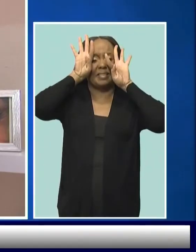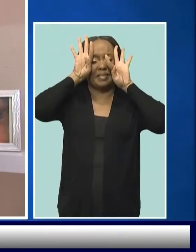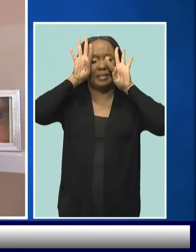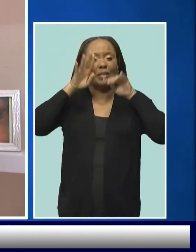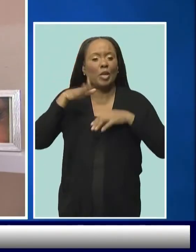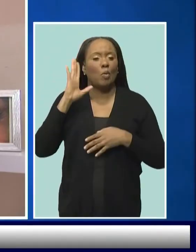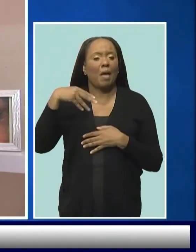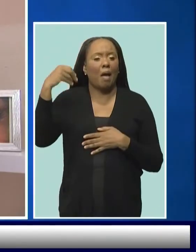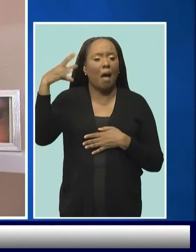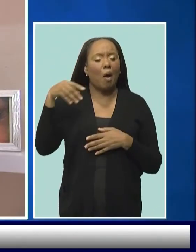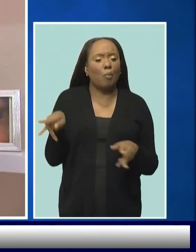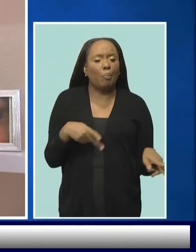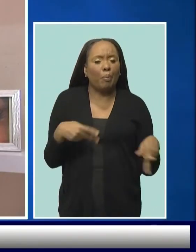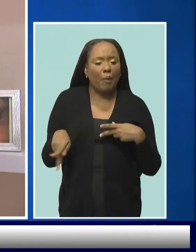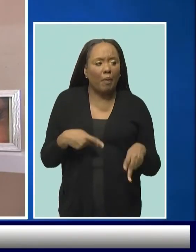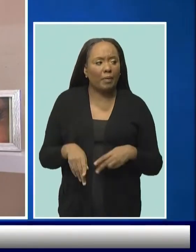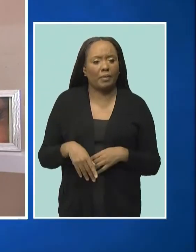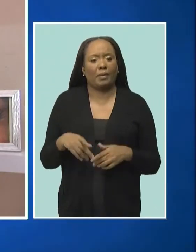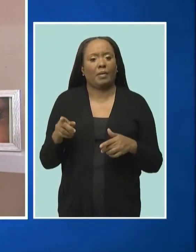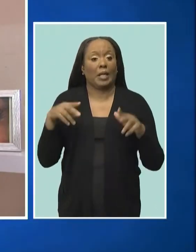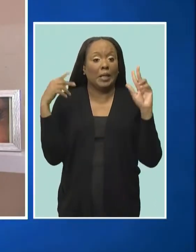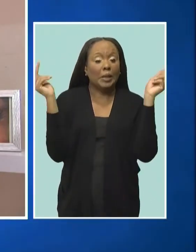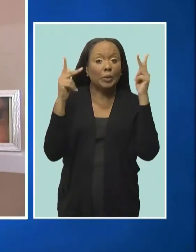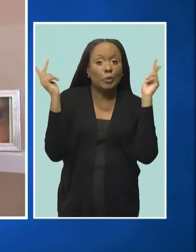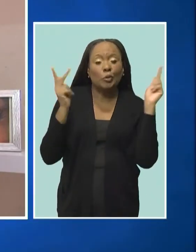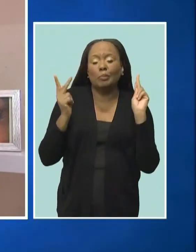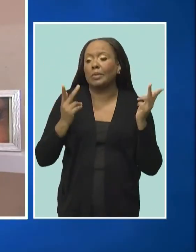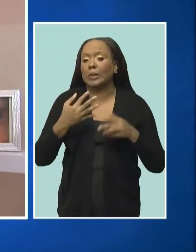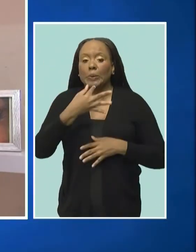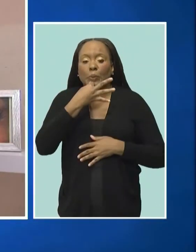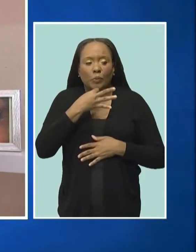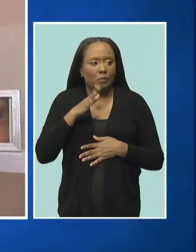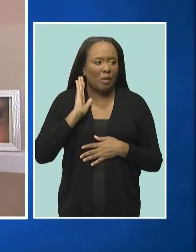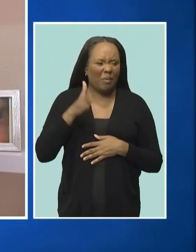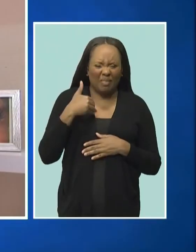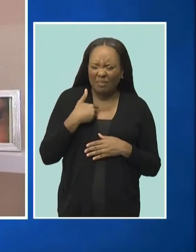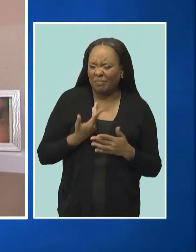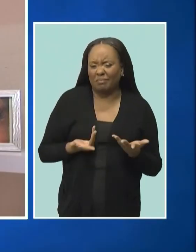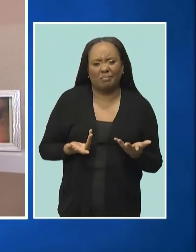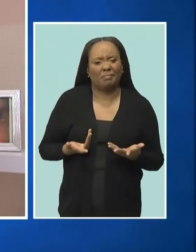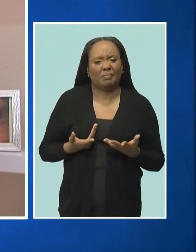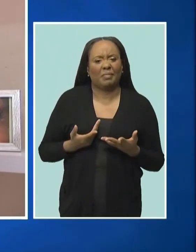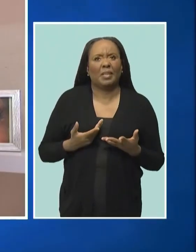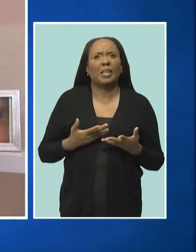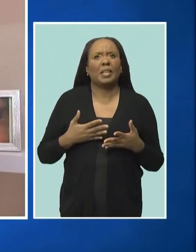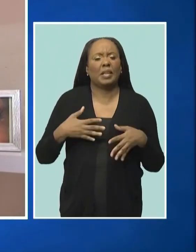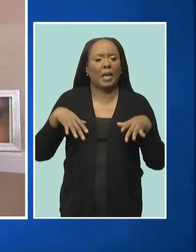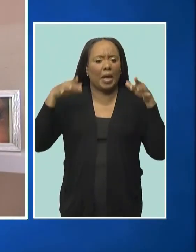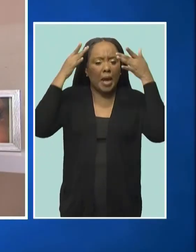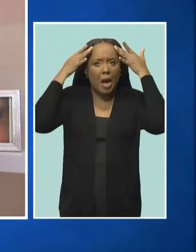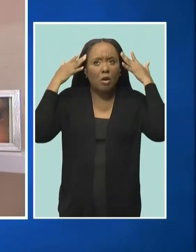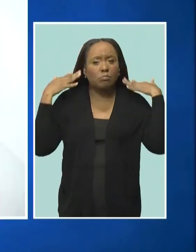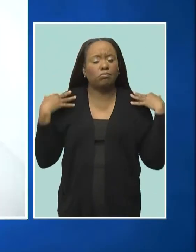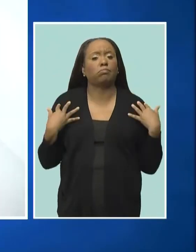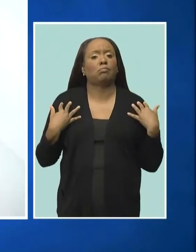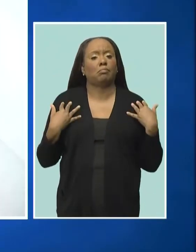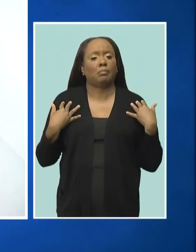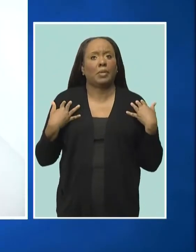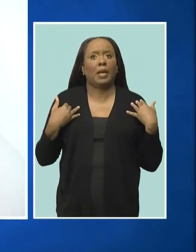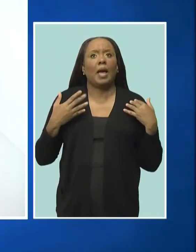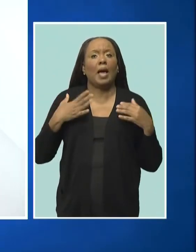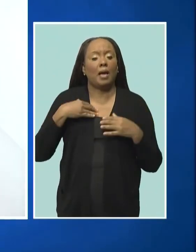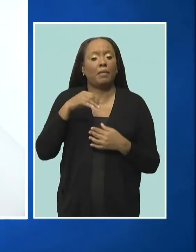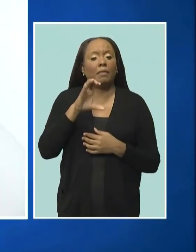out partying and you're going to have Kaduma coming up. So we definitely have that along with hair extensions as well, that we have clip-in